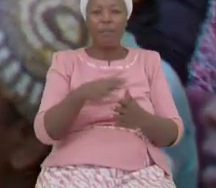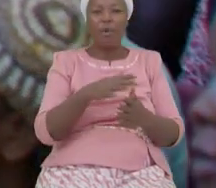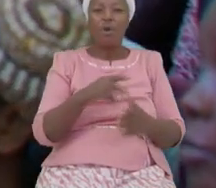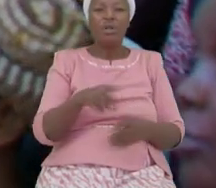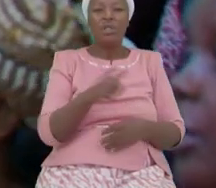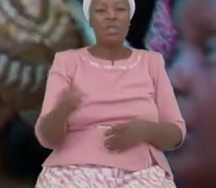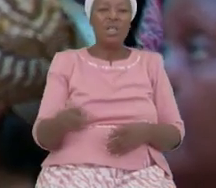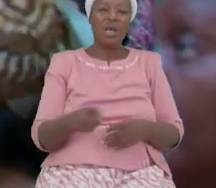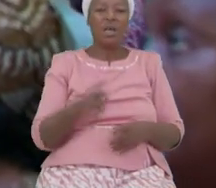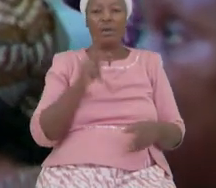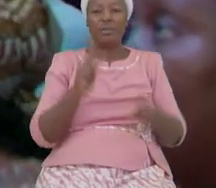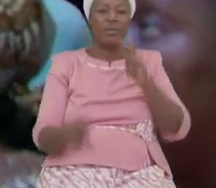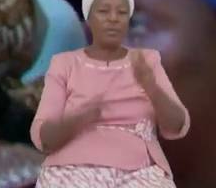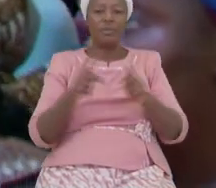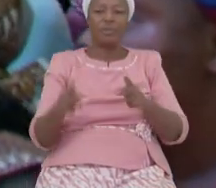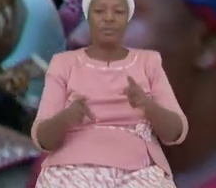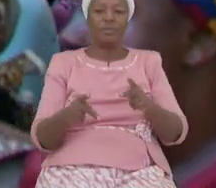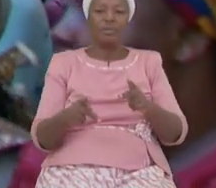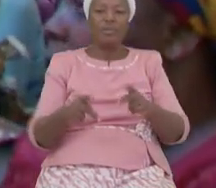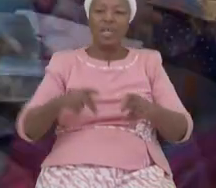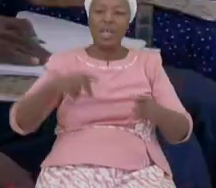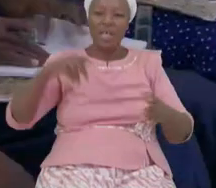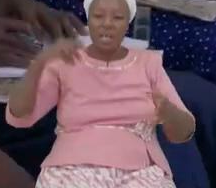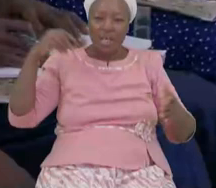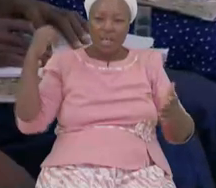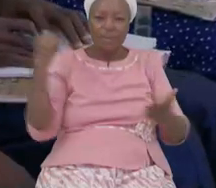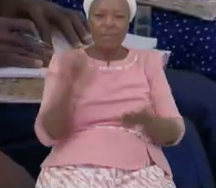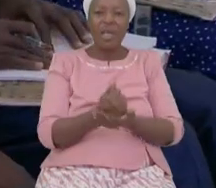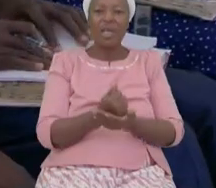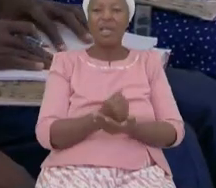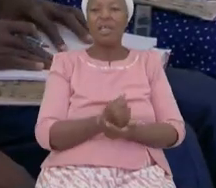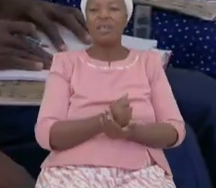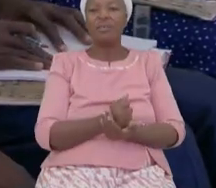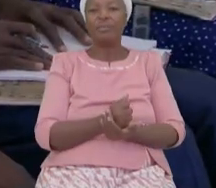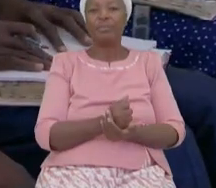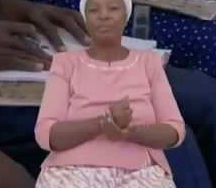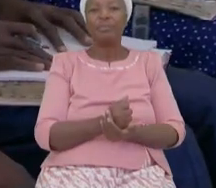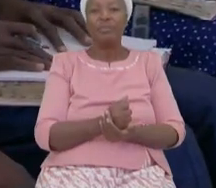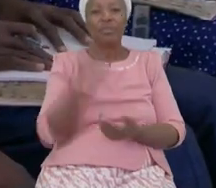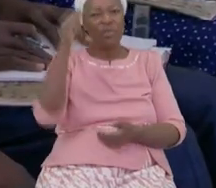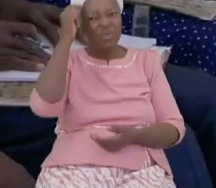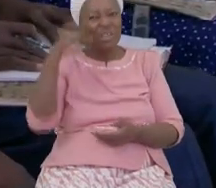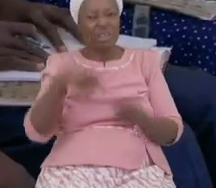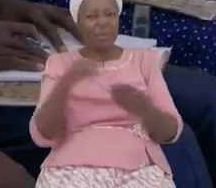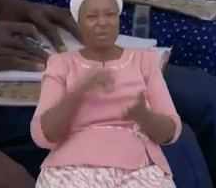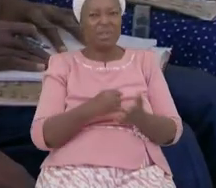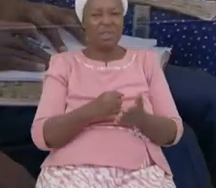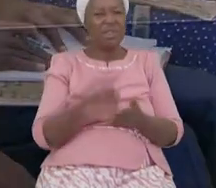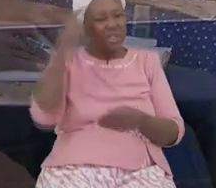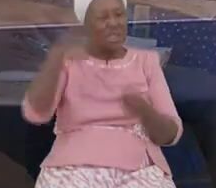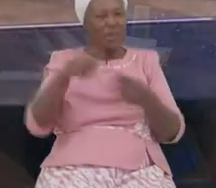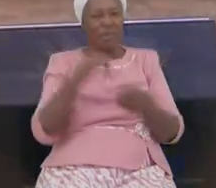tribes. I need a good amen there. That Think about this, that all